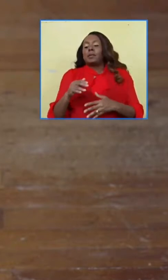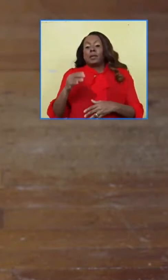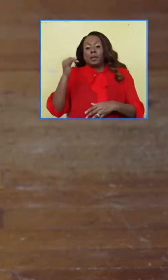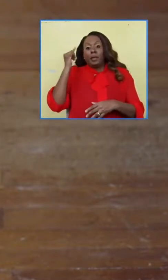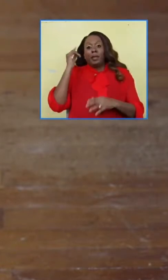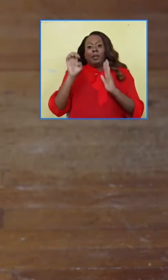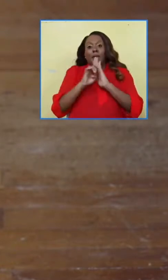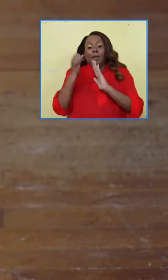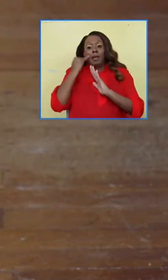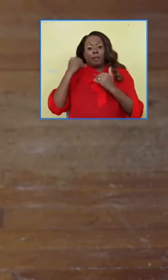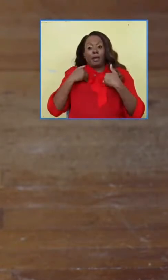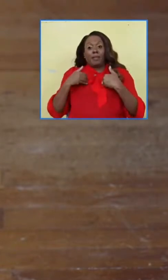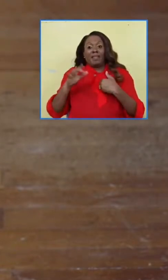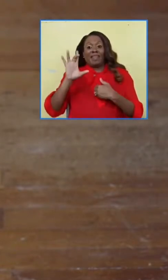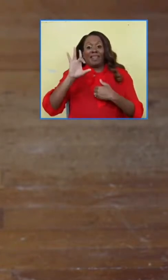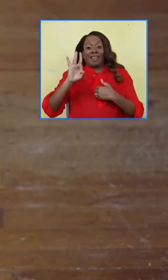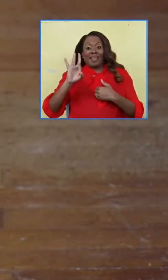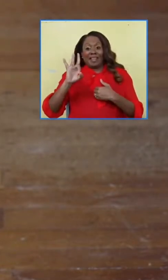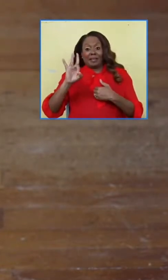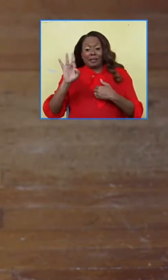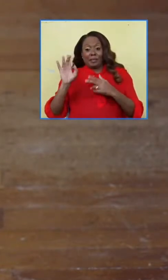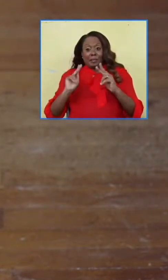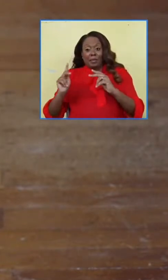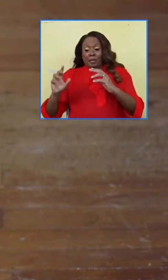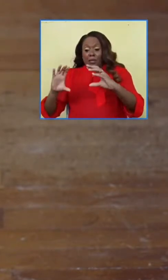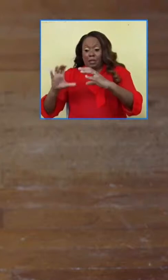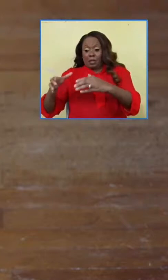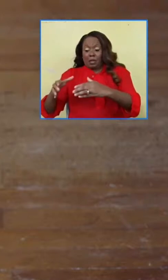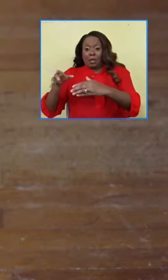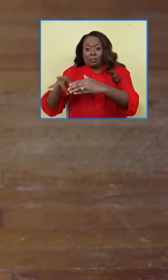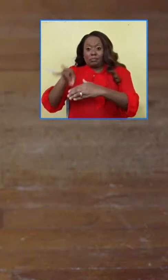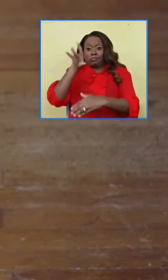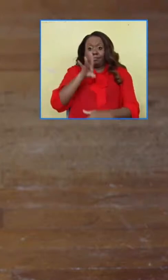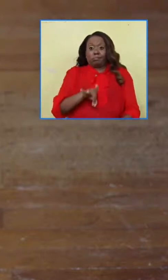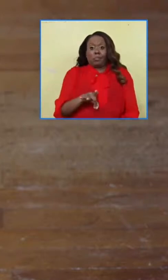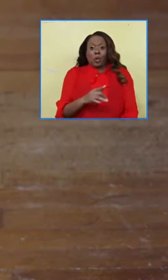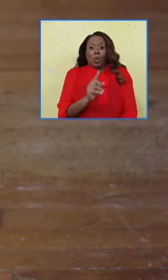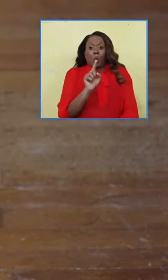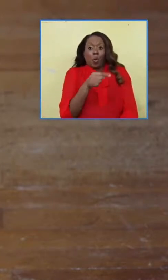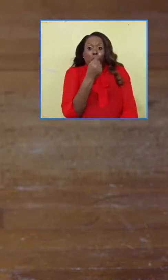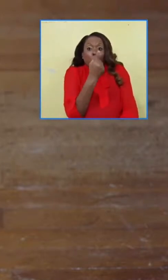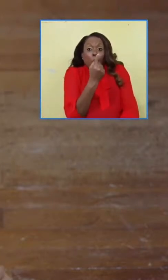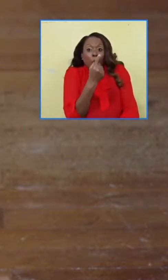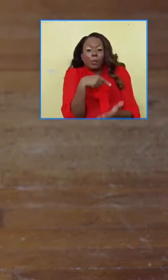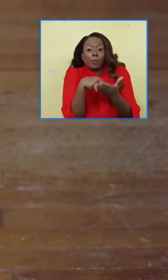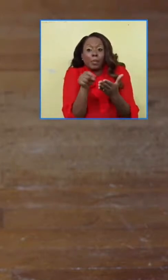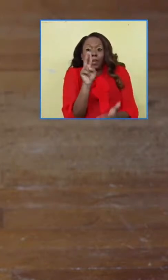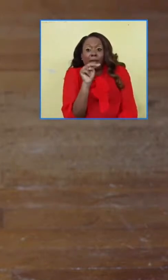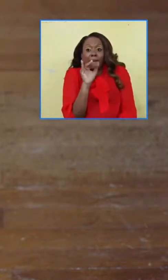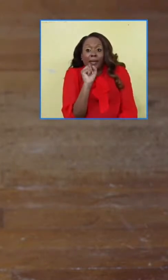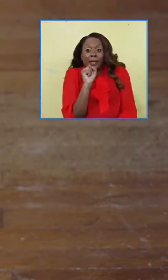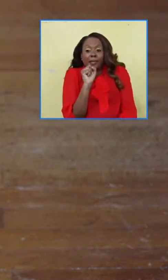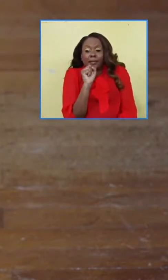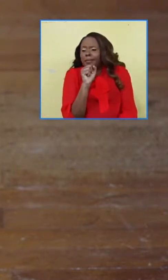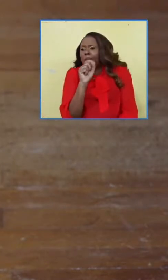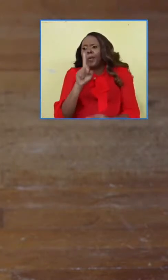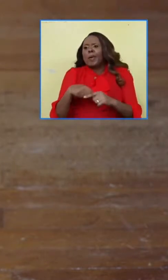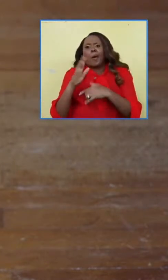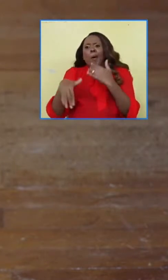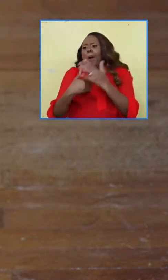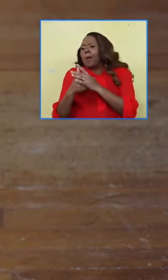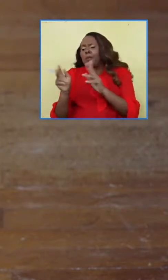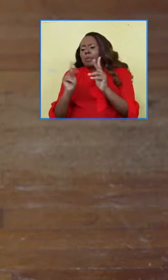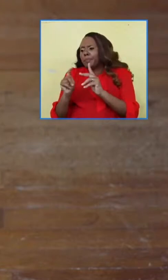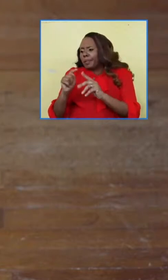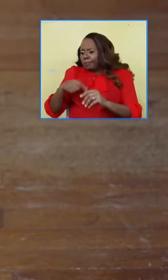in 8 contributes. What that means is that when they get old, 7 of 8 of these people are going to